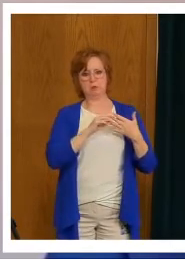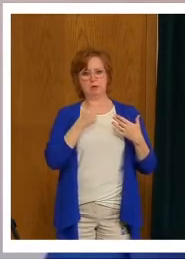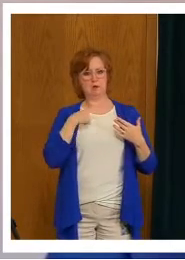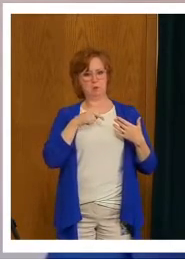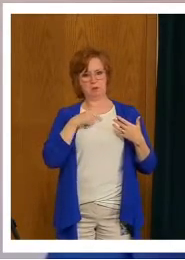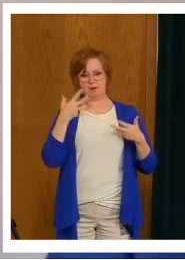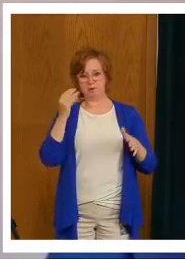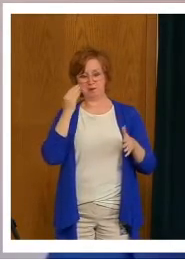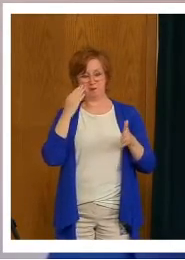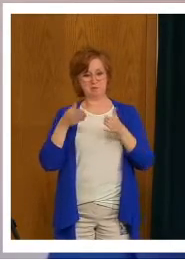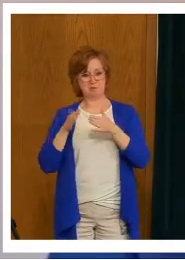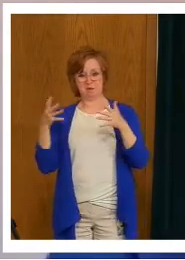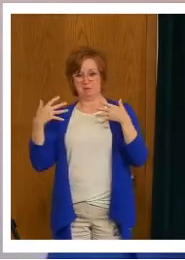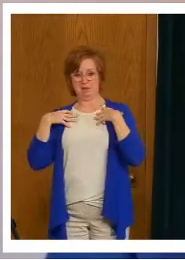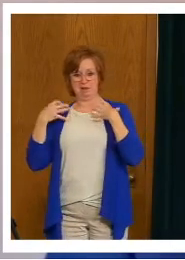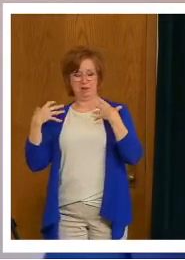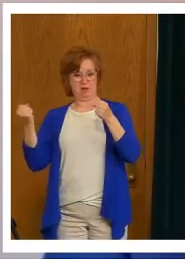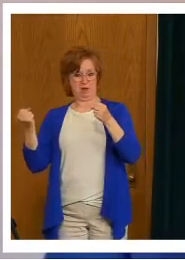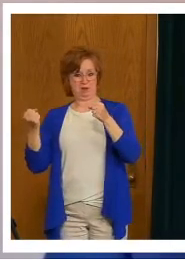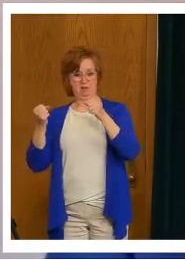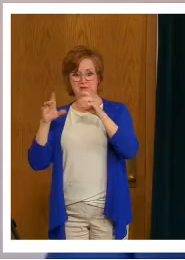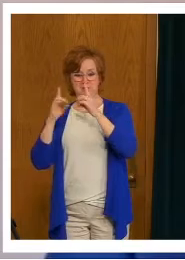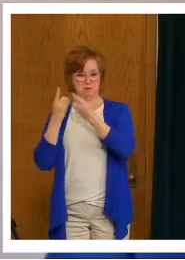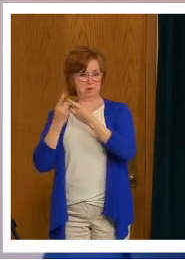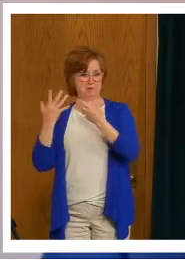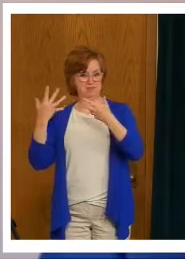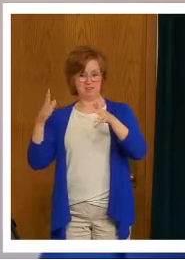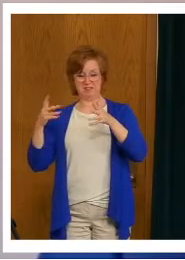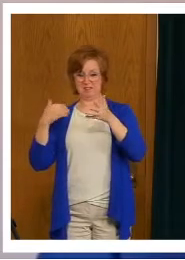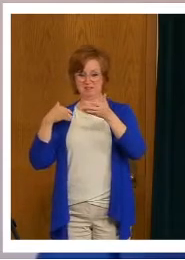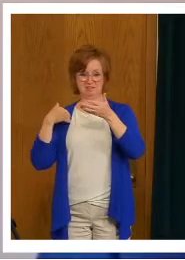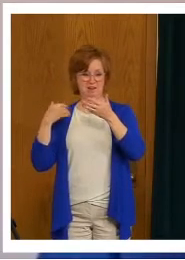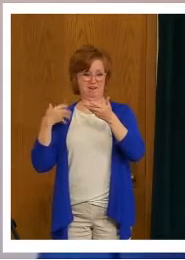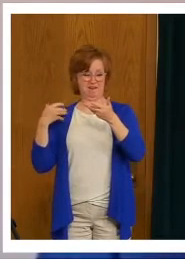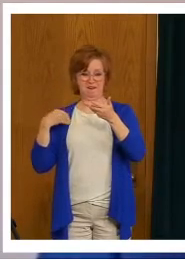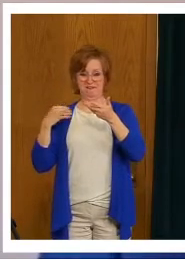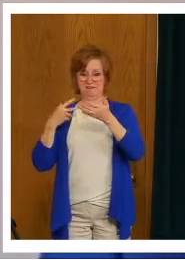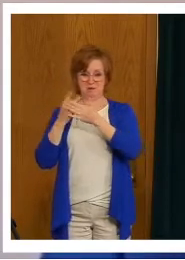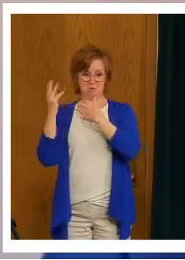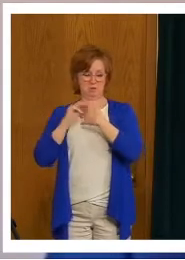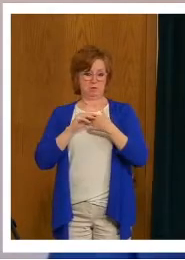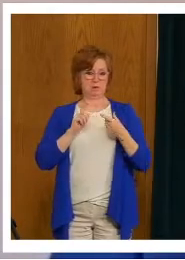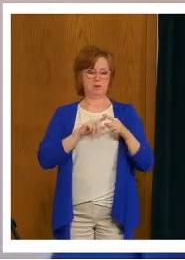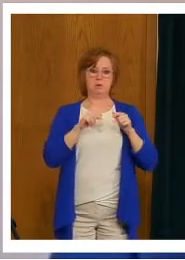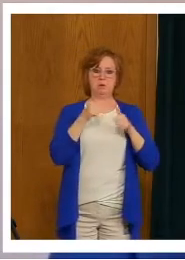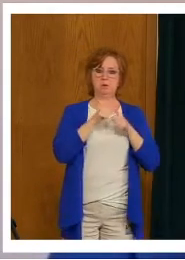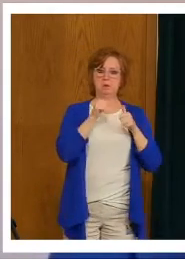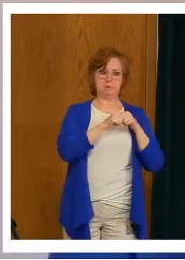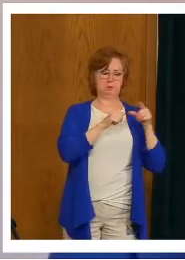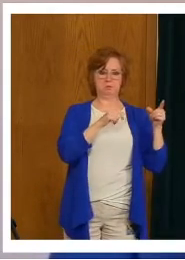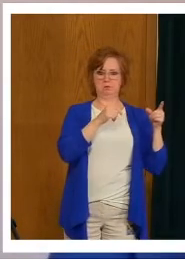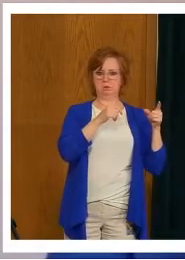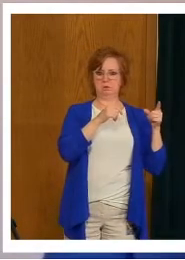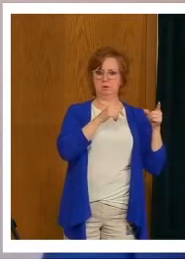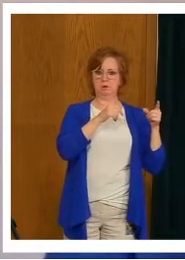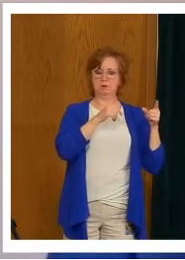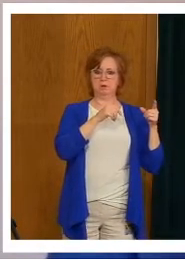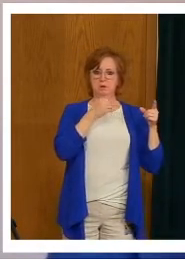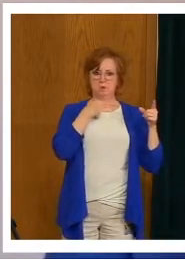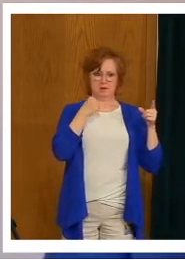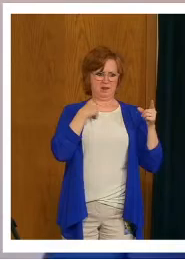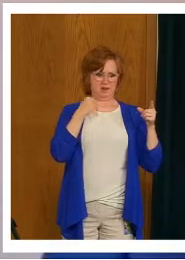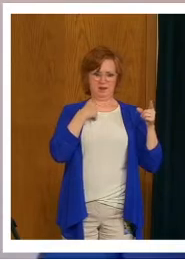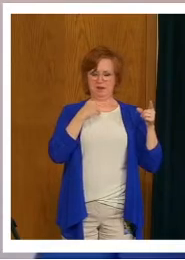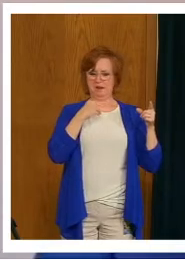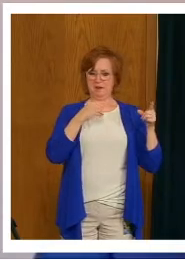as Dr. Shahab has talked about a lot. It's really been the mainstay besides the flu vaccination in long-term care. Child immunization is one of the